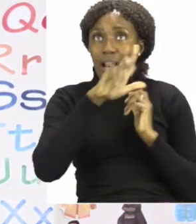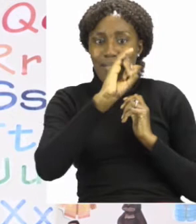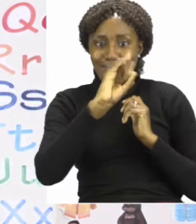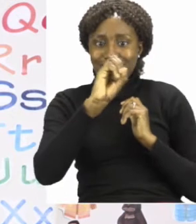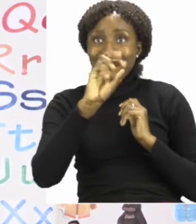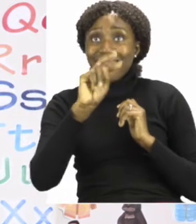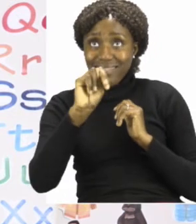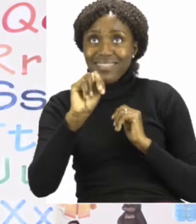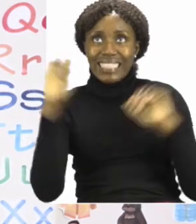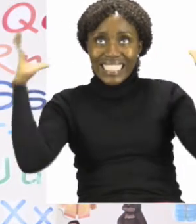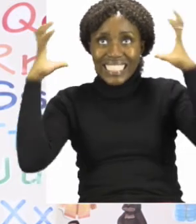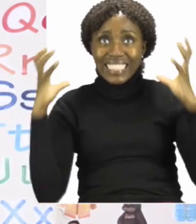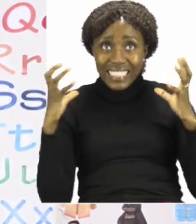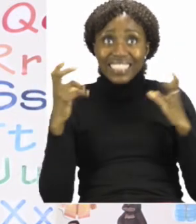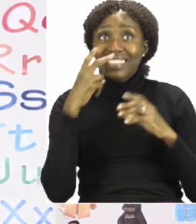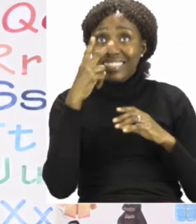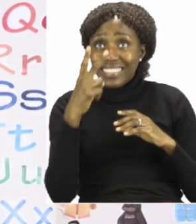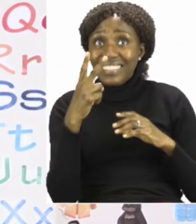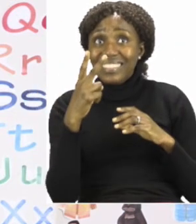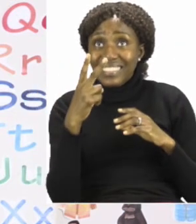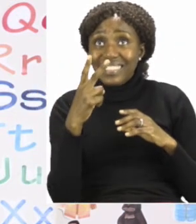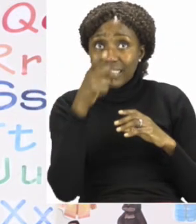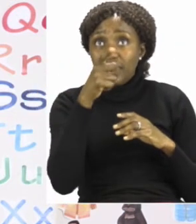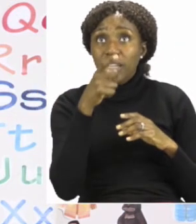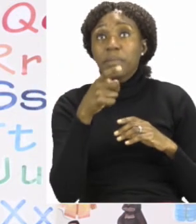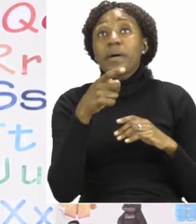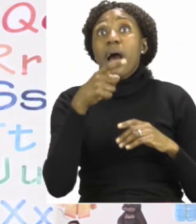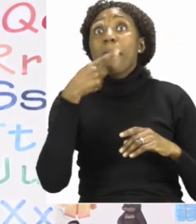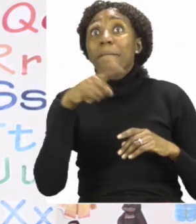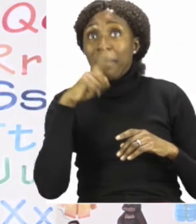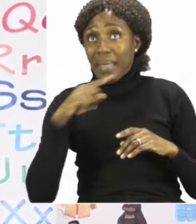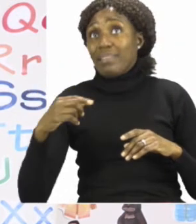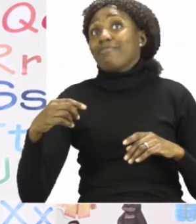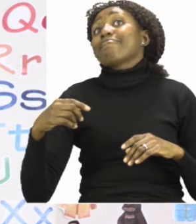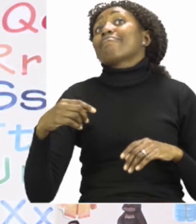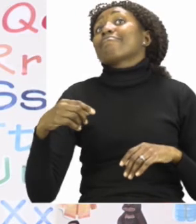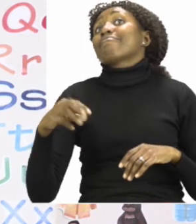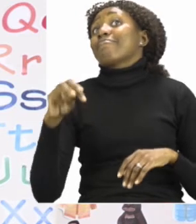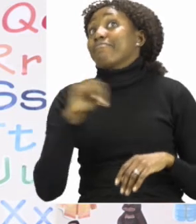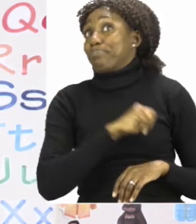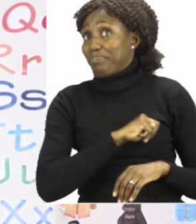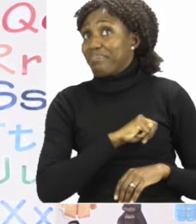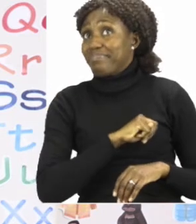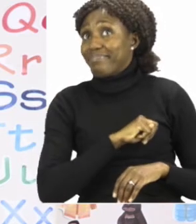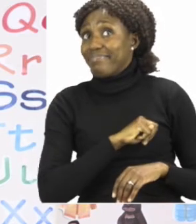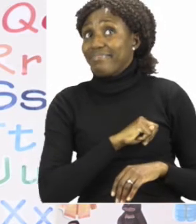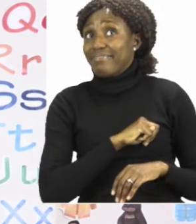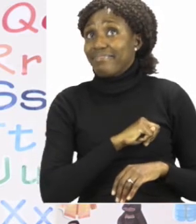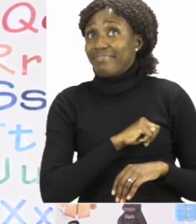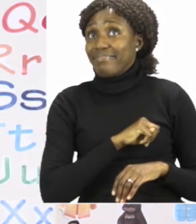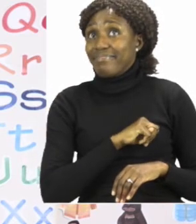see, our lion is the male lion because it has its mane. Can you roar